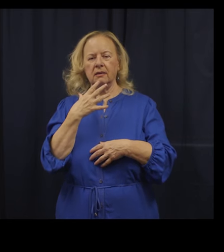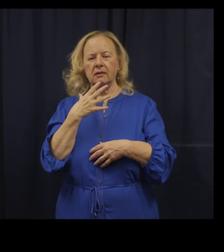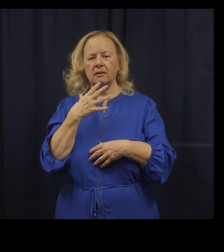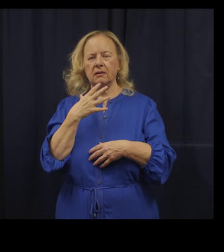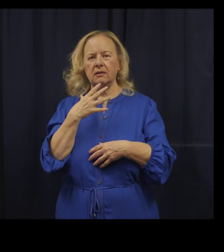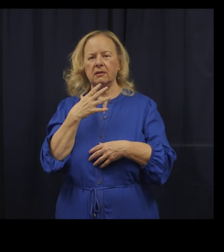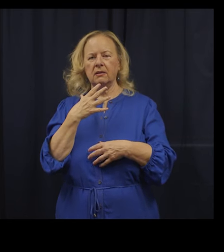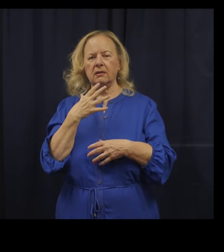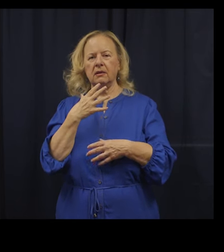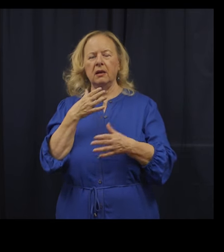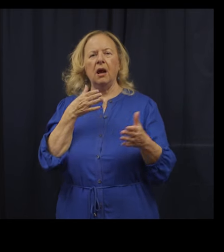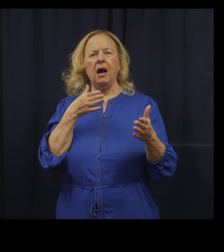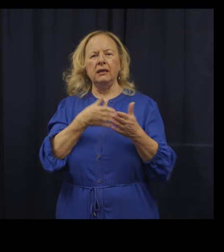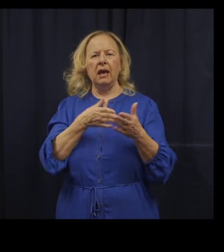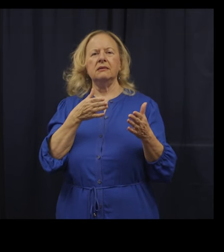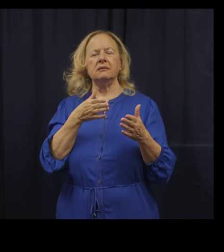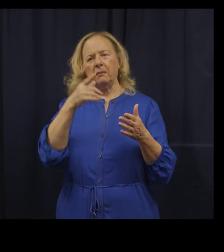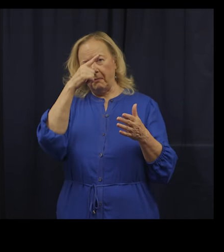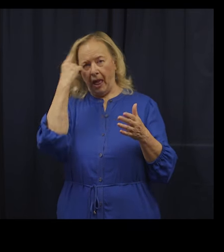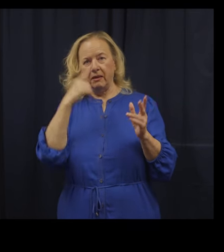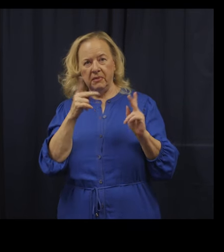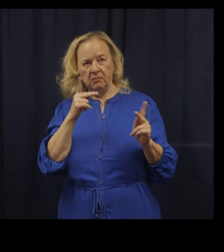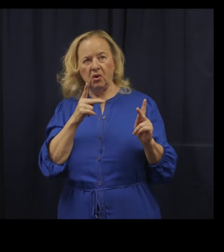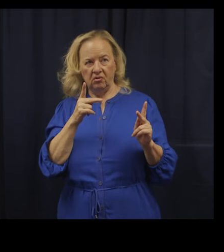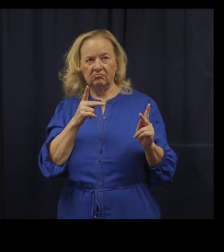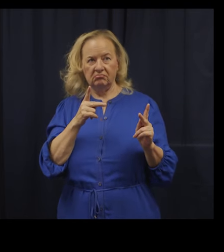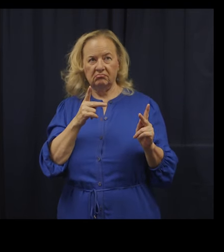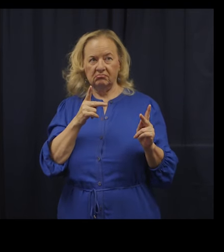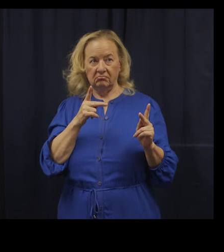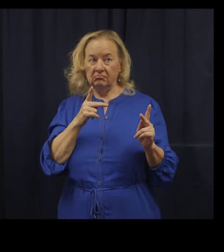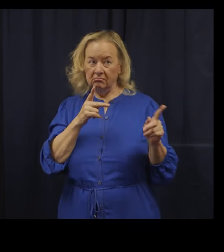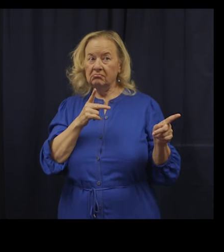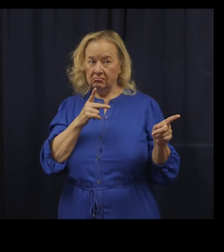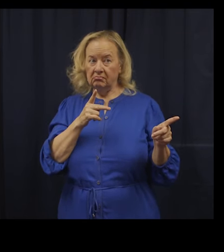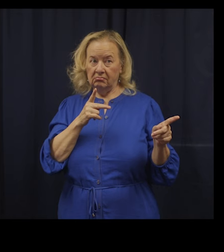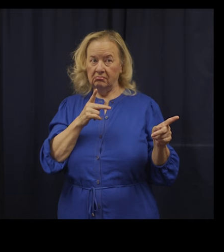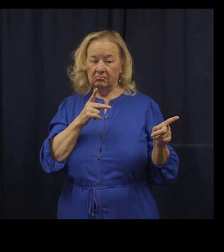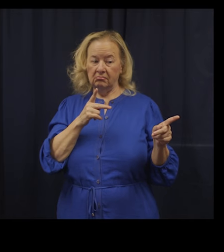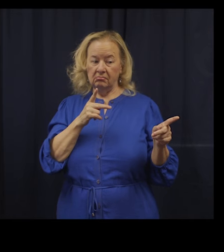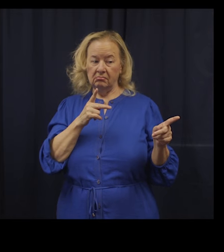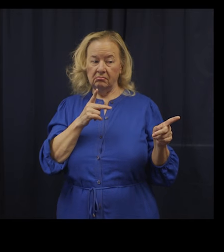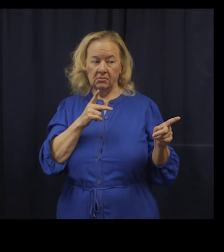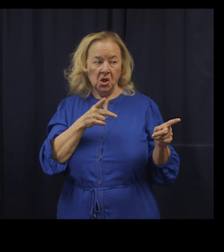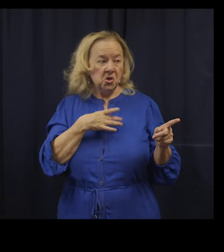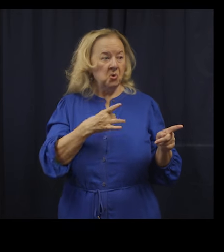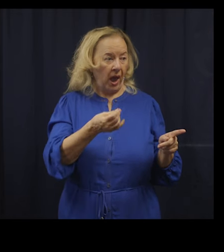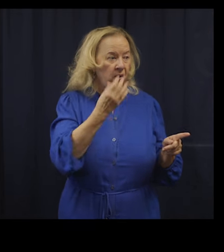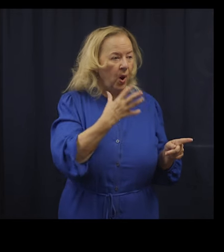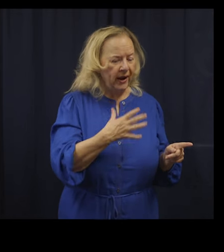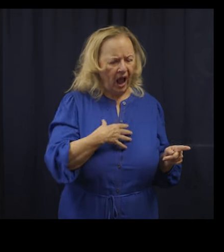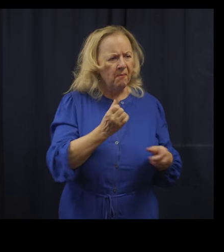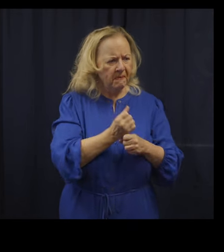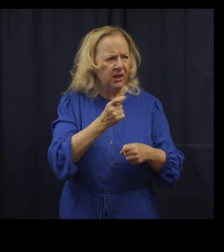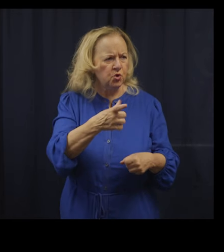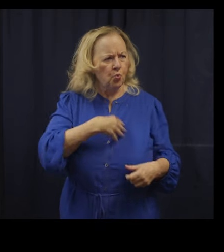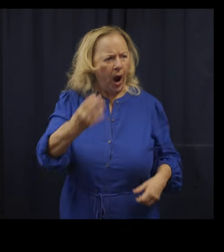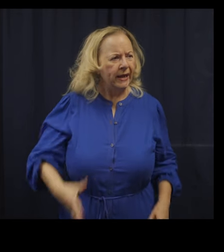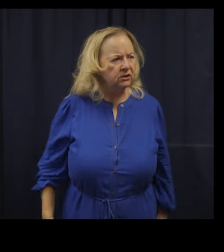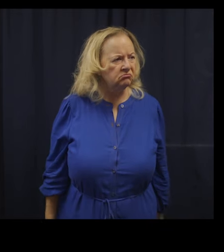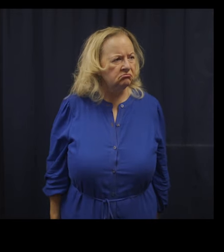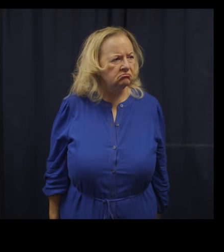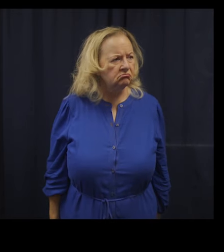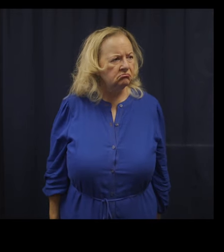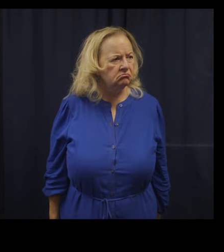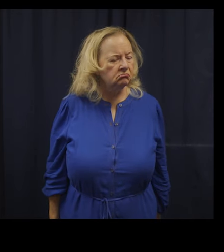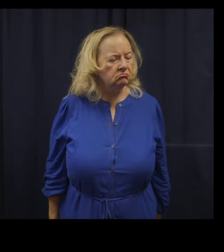was prejudiced against black people. And so God says, you like white? I will make you white.